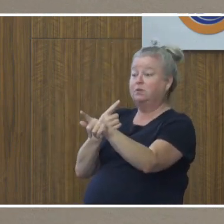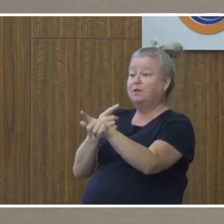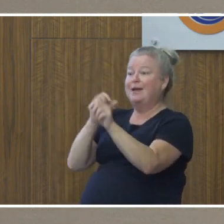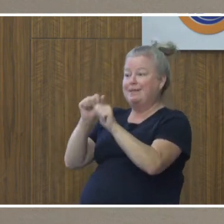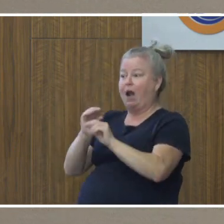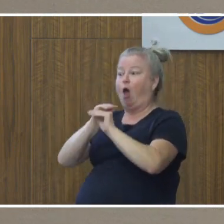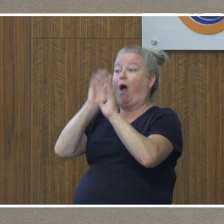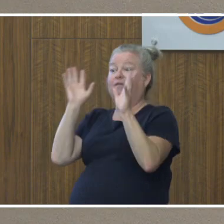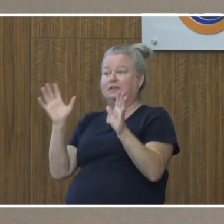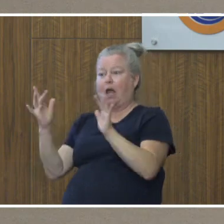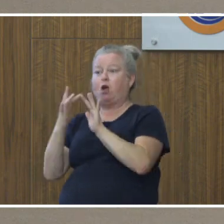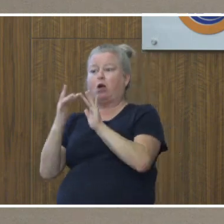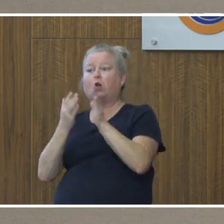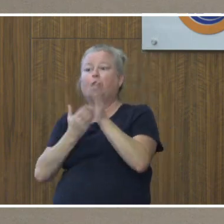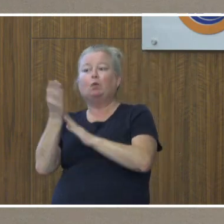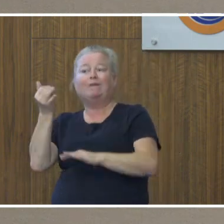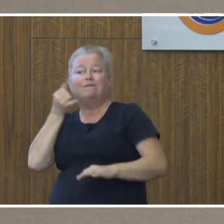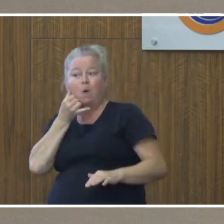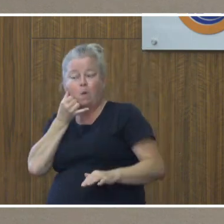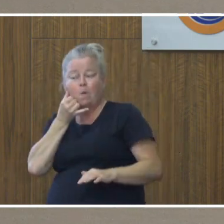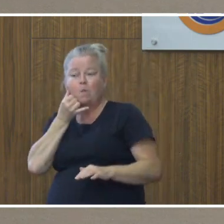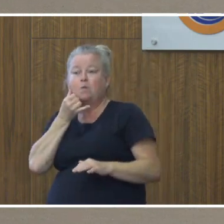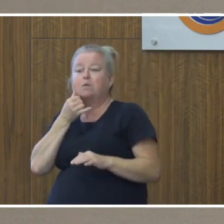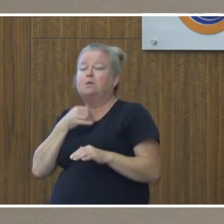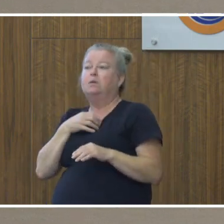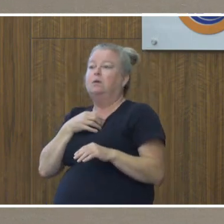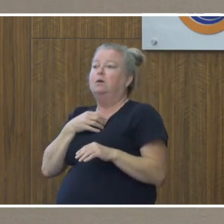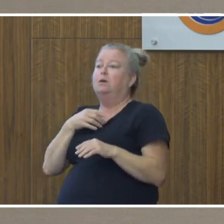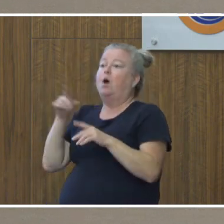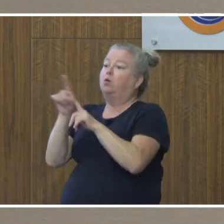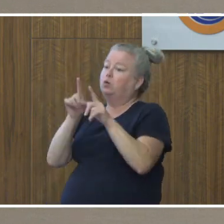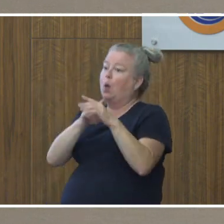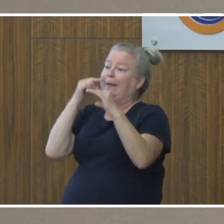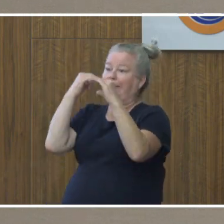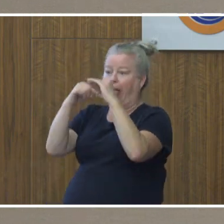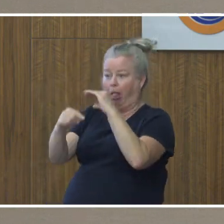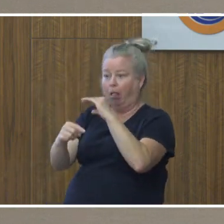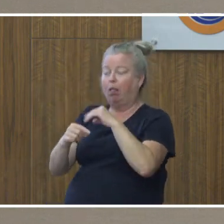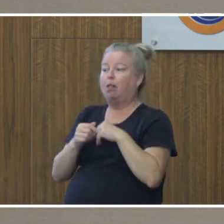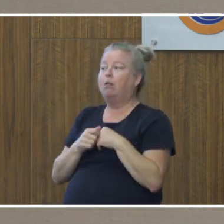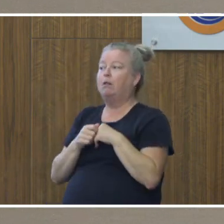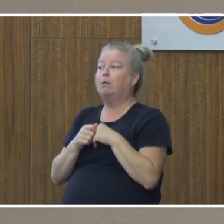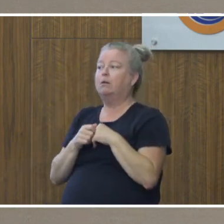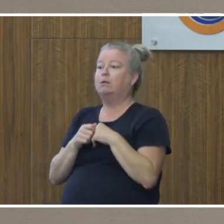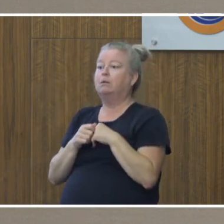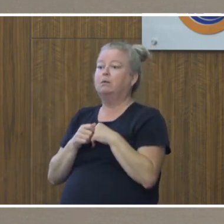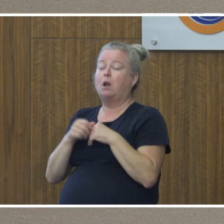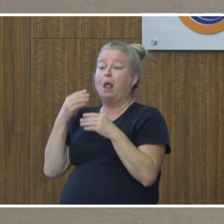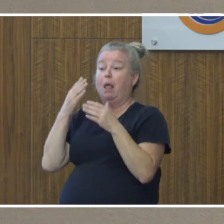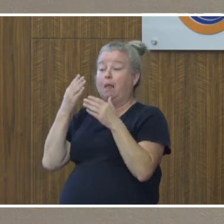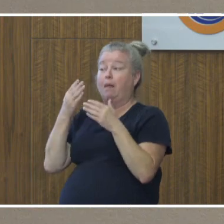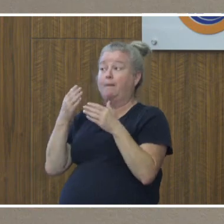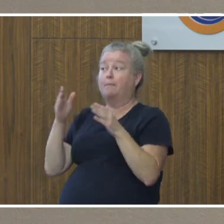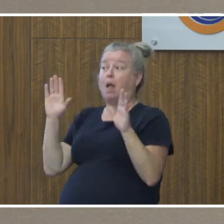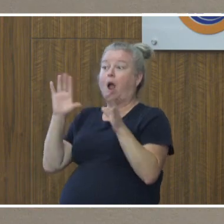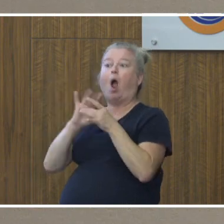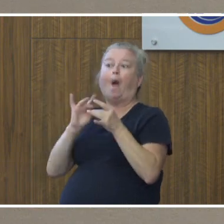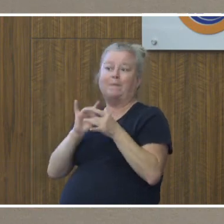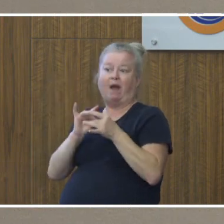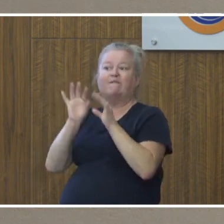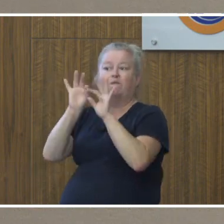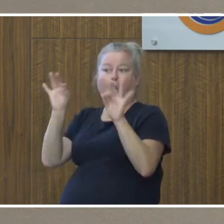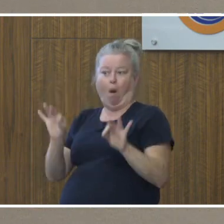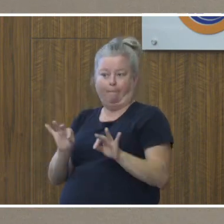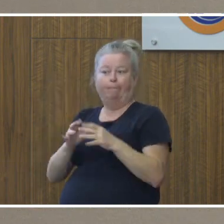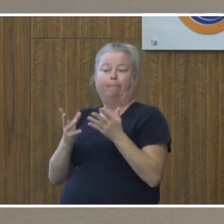obviously contact us via phone, as well as email, or within the public comment form, and we'll get